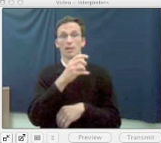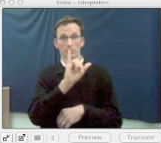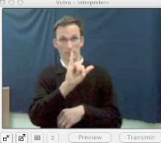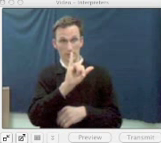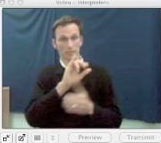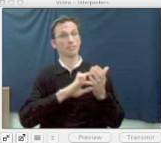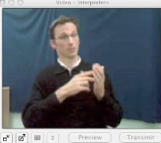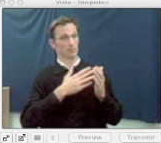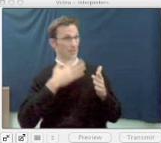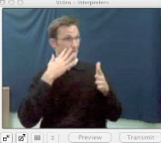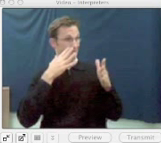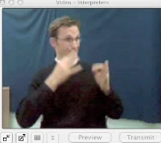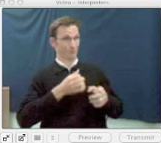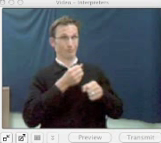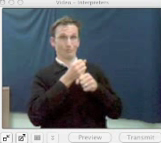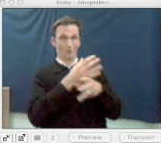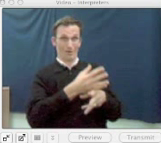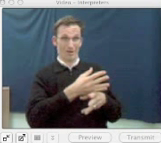to decision-making.